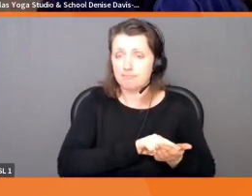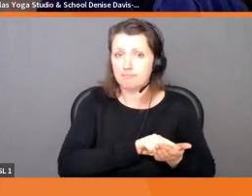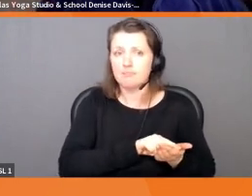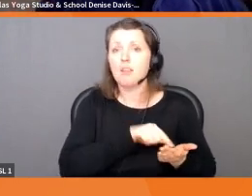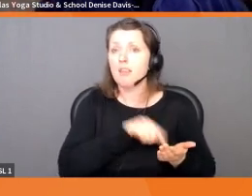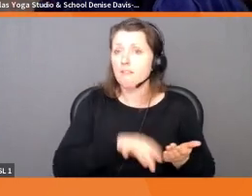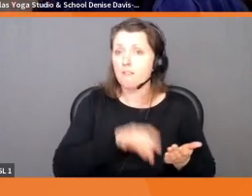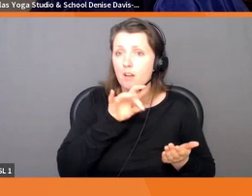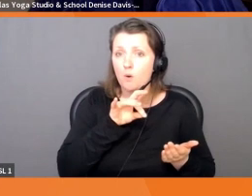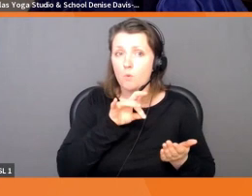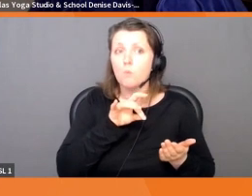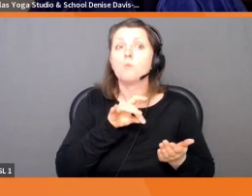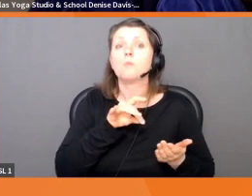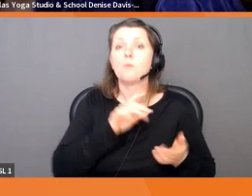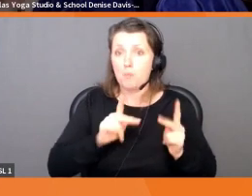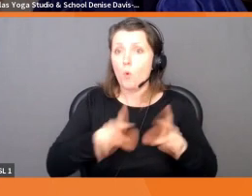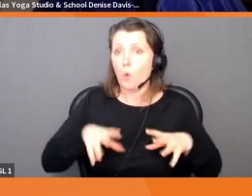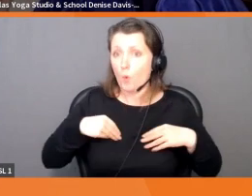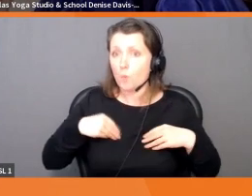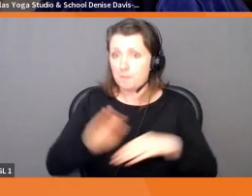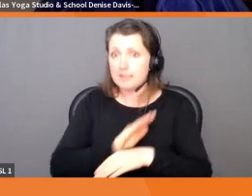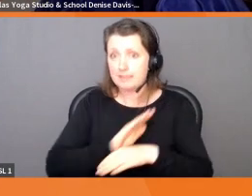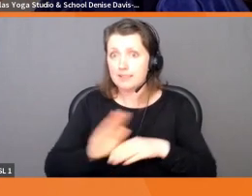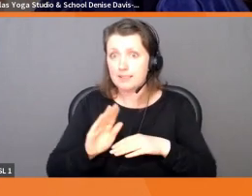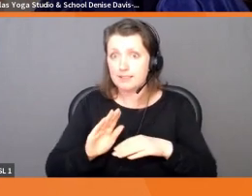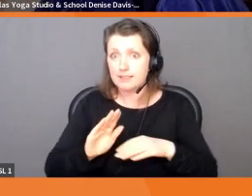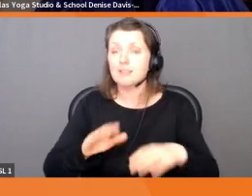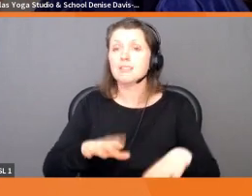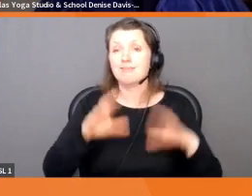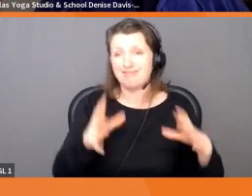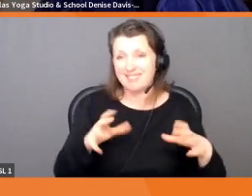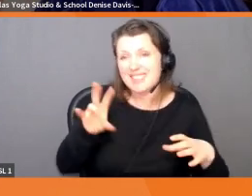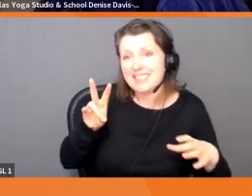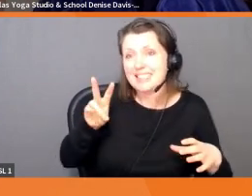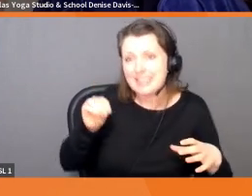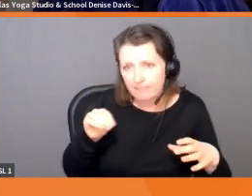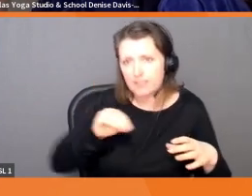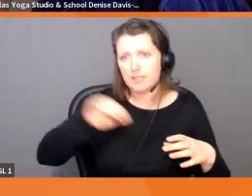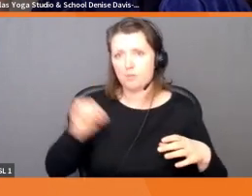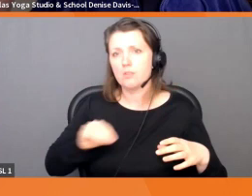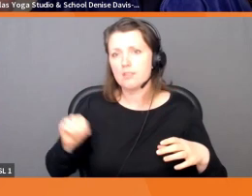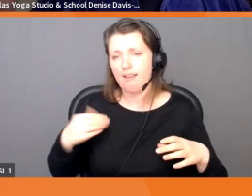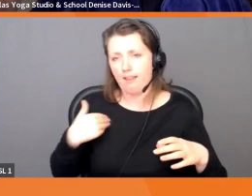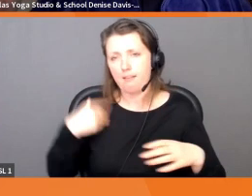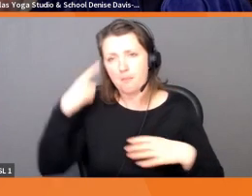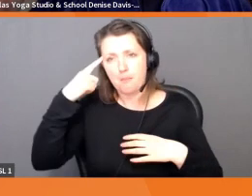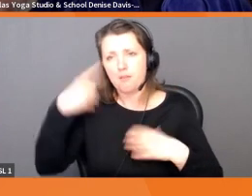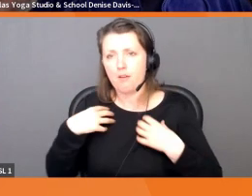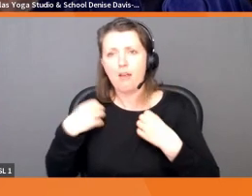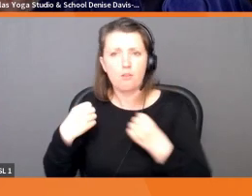having mental health challenges at about 70% of us that are out there as entrepreneurs, but only